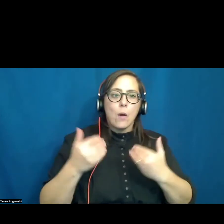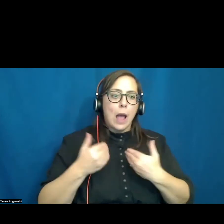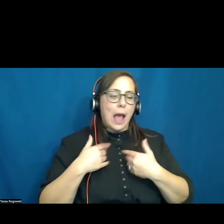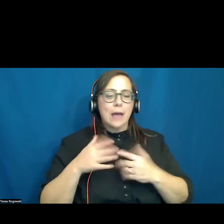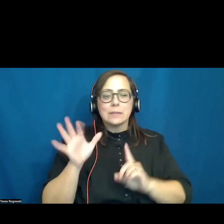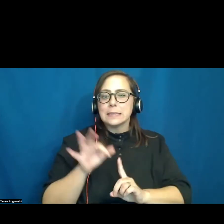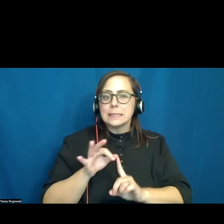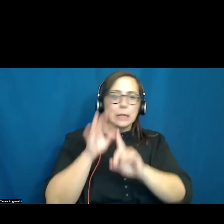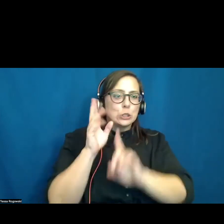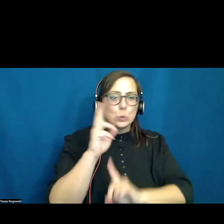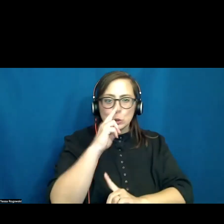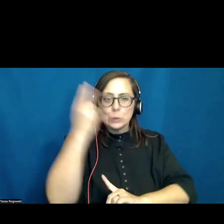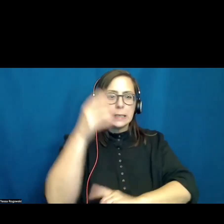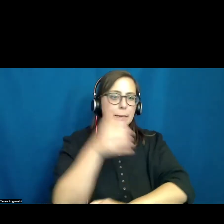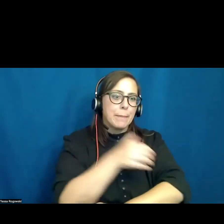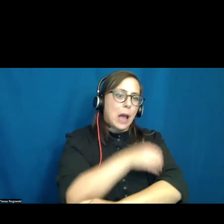which